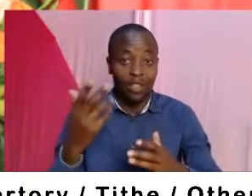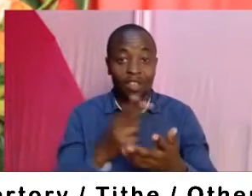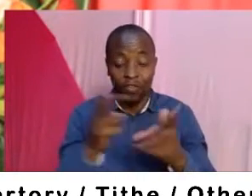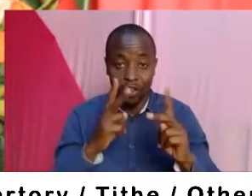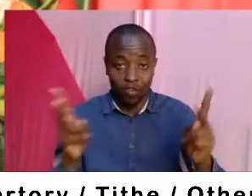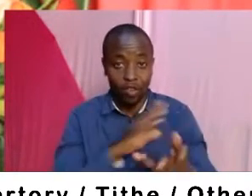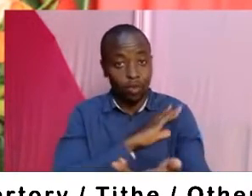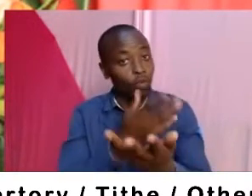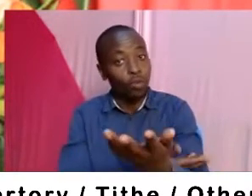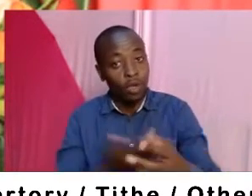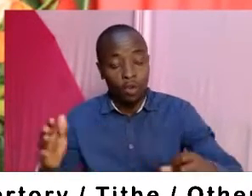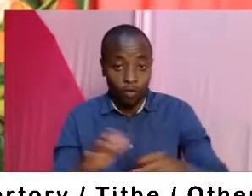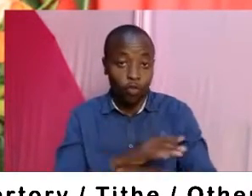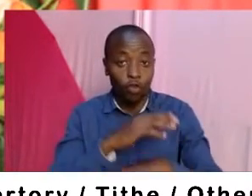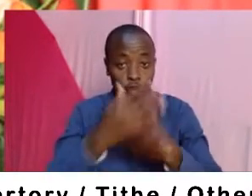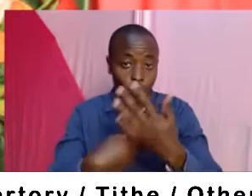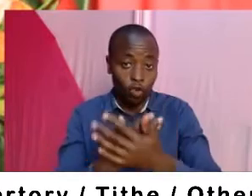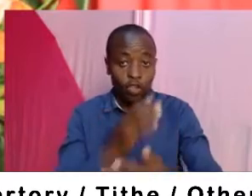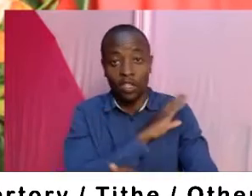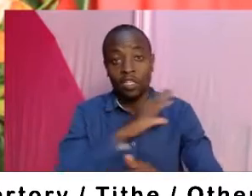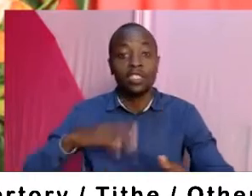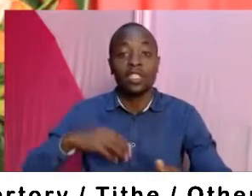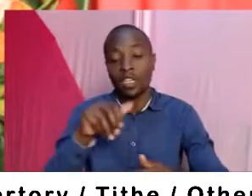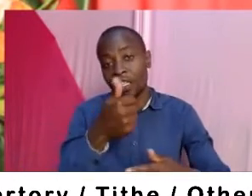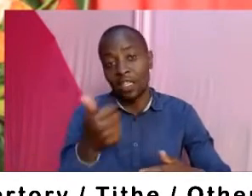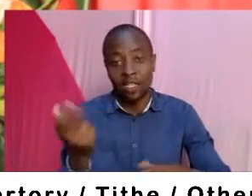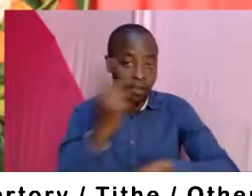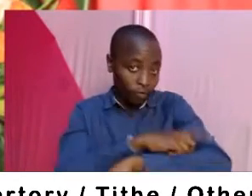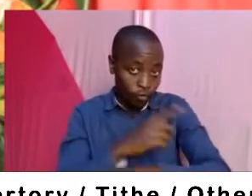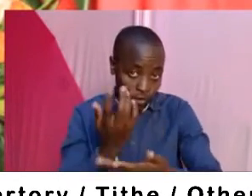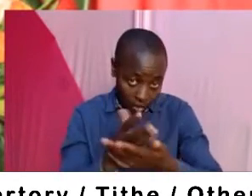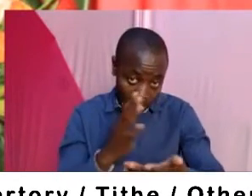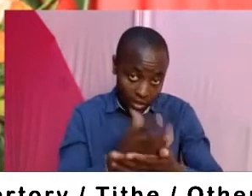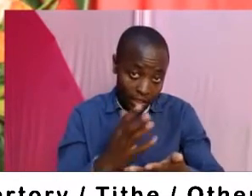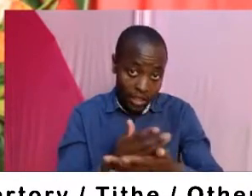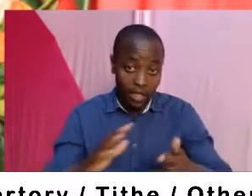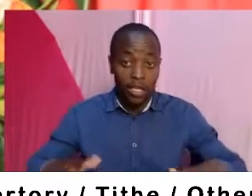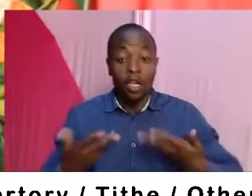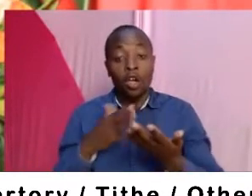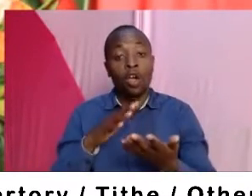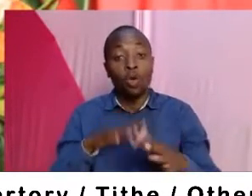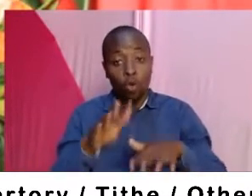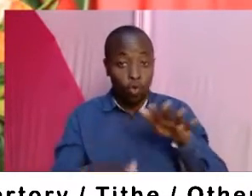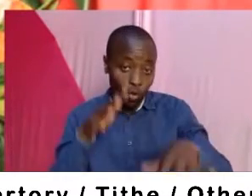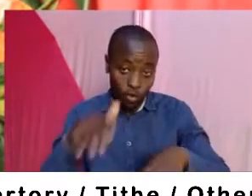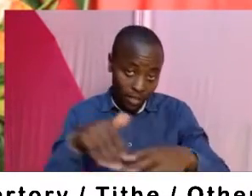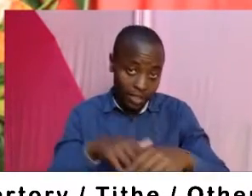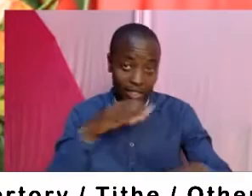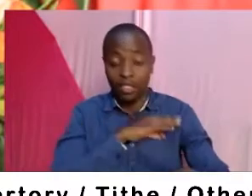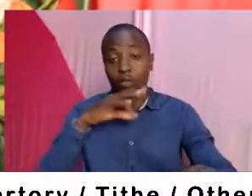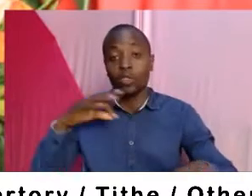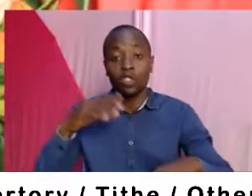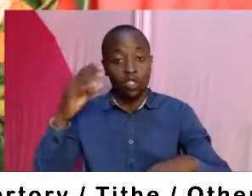effective for any Christian. And the other day I was sharing about how we do not live and walk in the Spirit. Because number one, we do